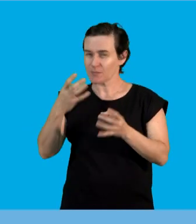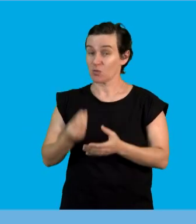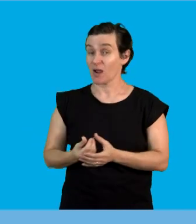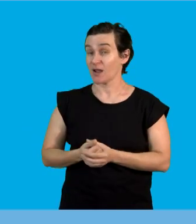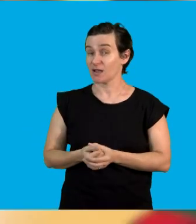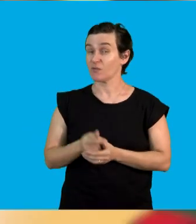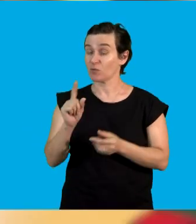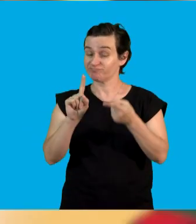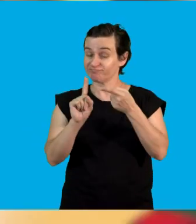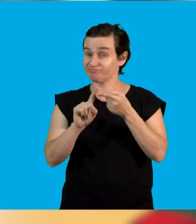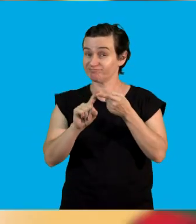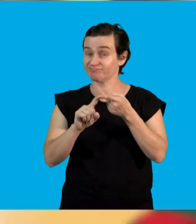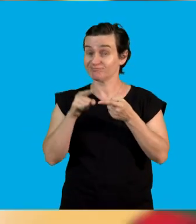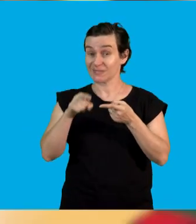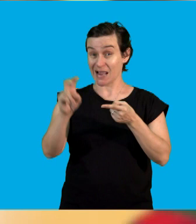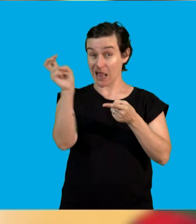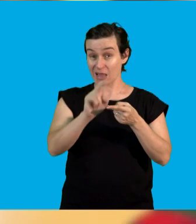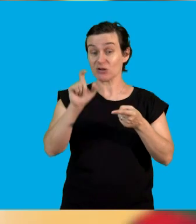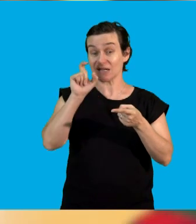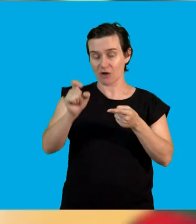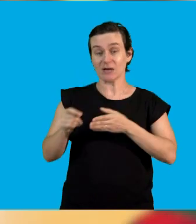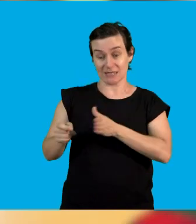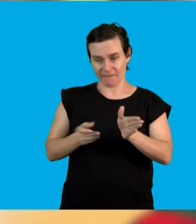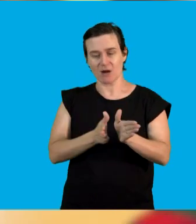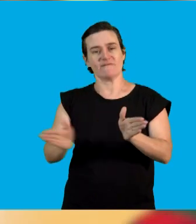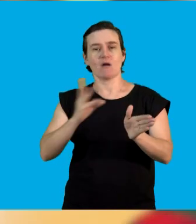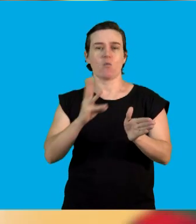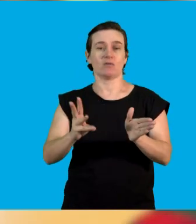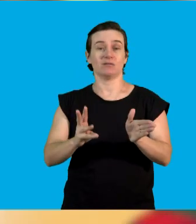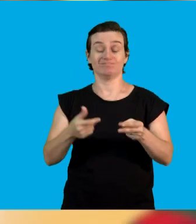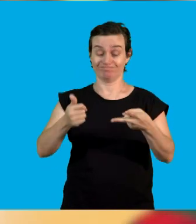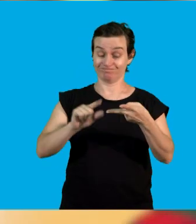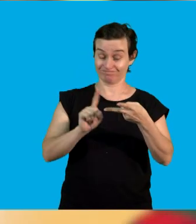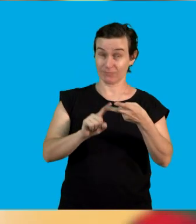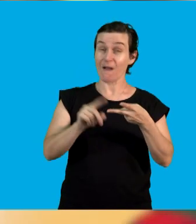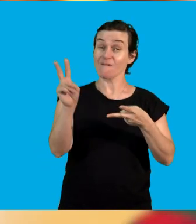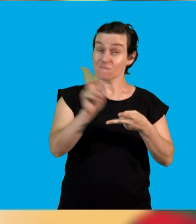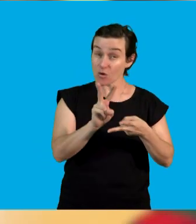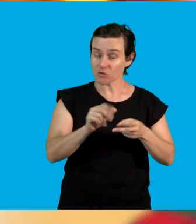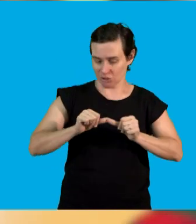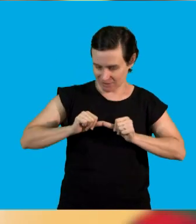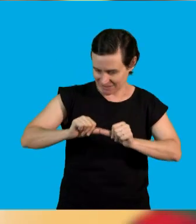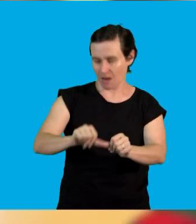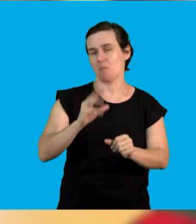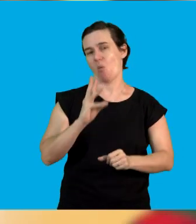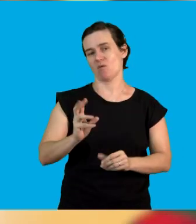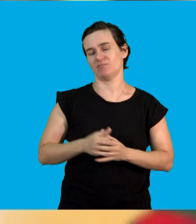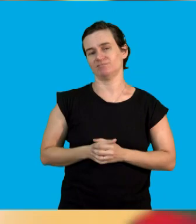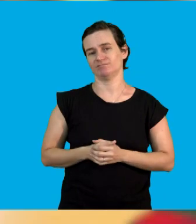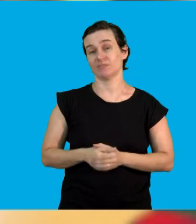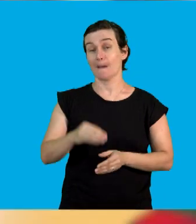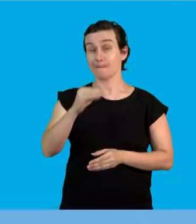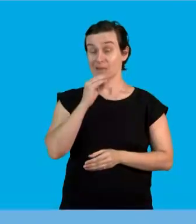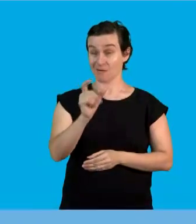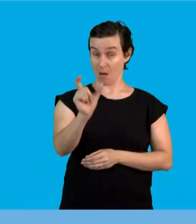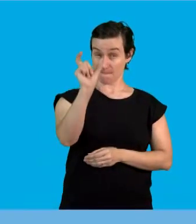That number one, the current divides as we can see, and number two, the voltage remains the same. So the voltage provided